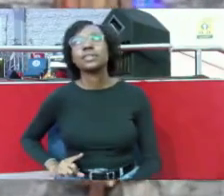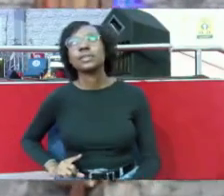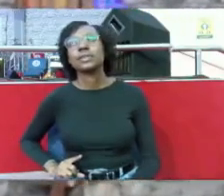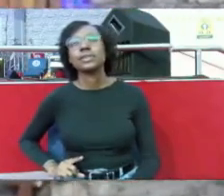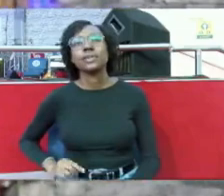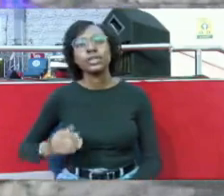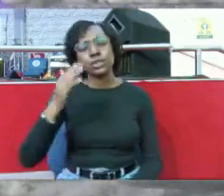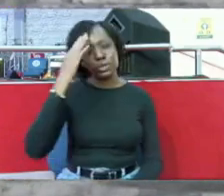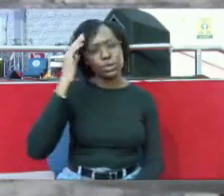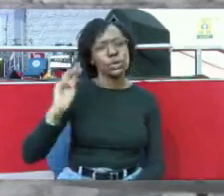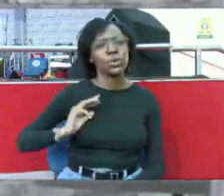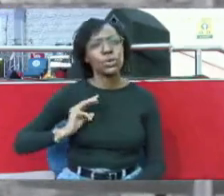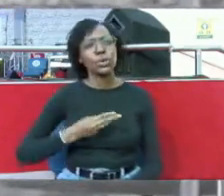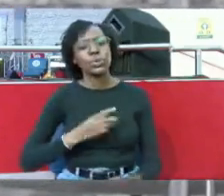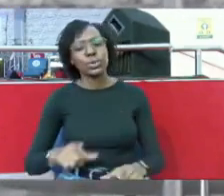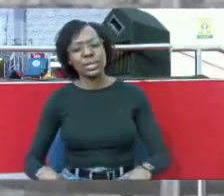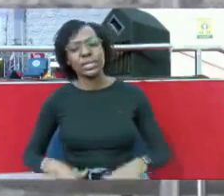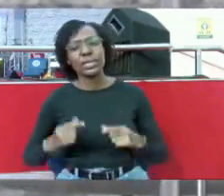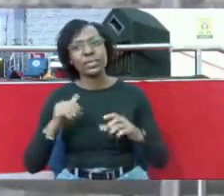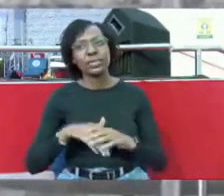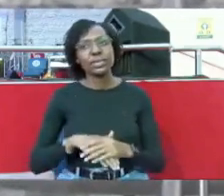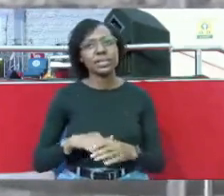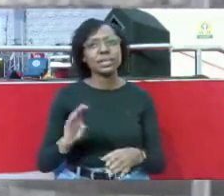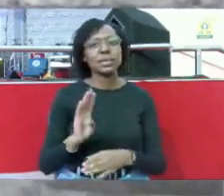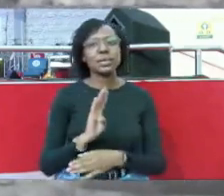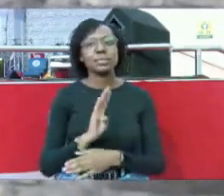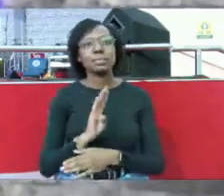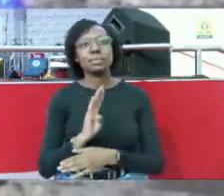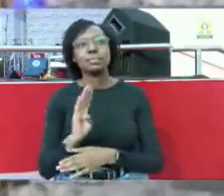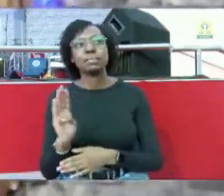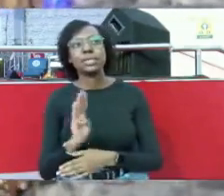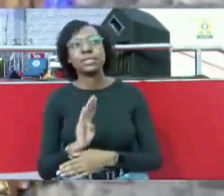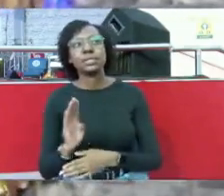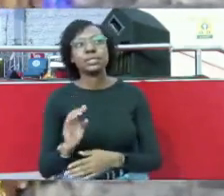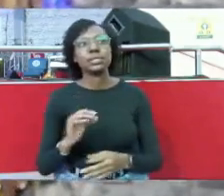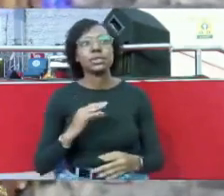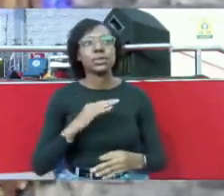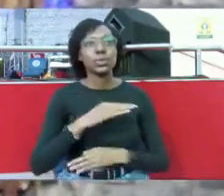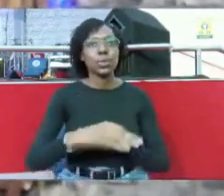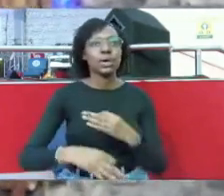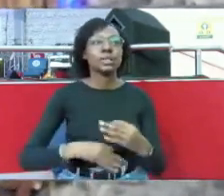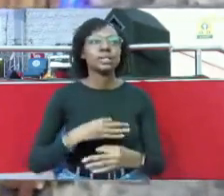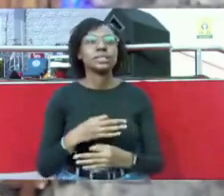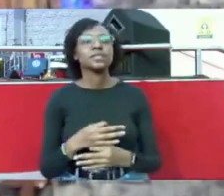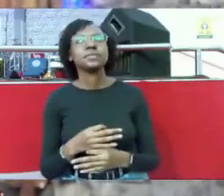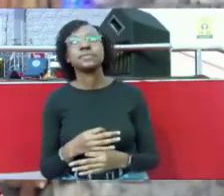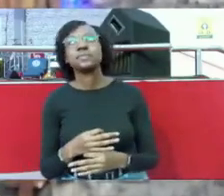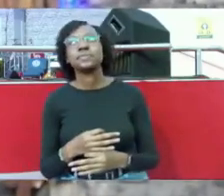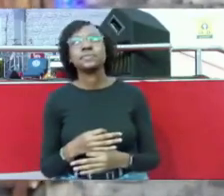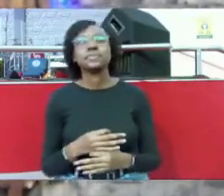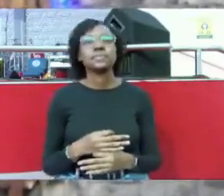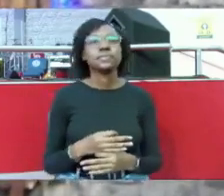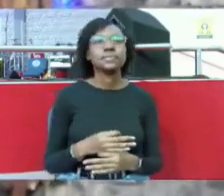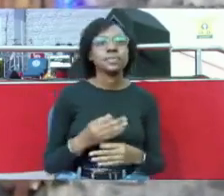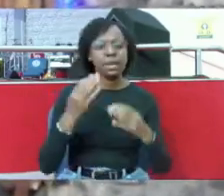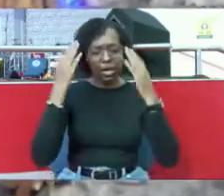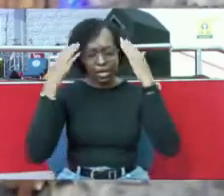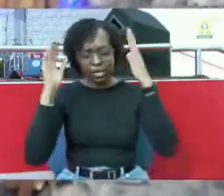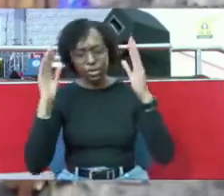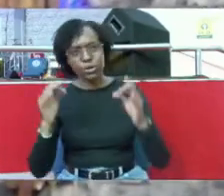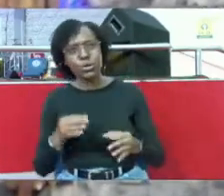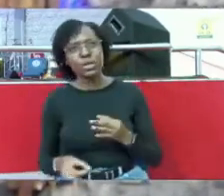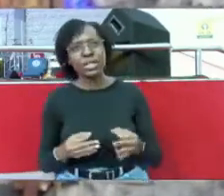You know, we live in a world that is so busy. I don't know whether yours is as busy